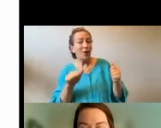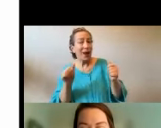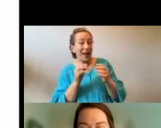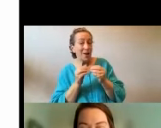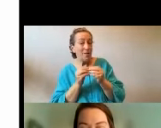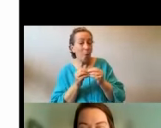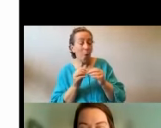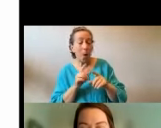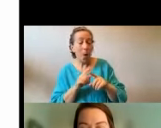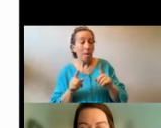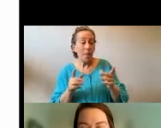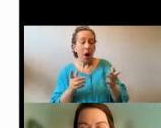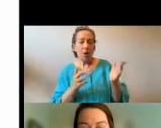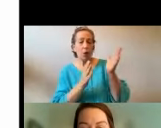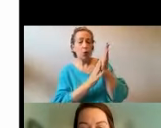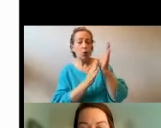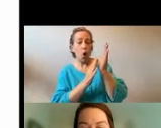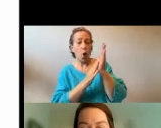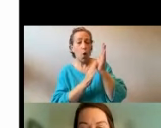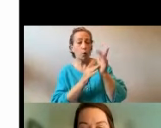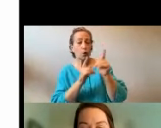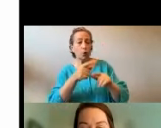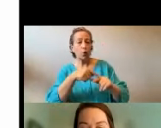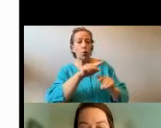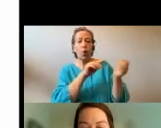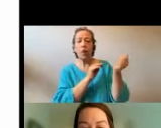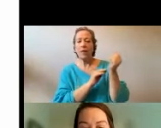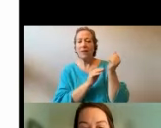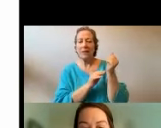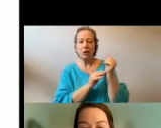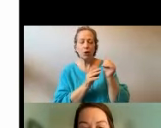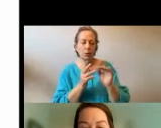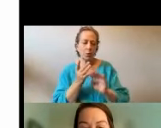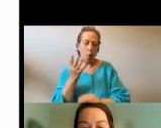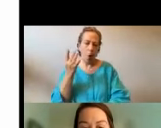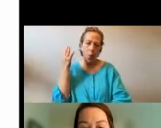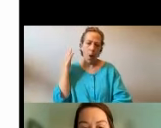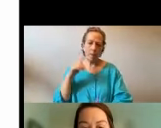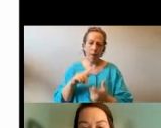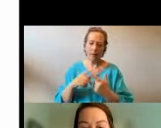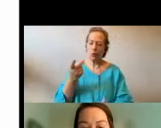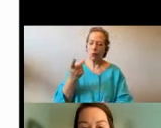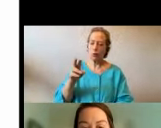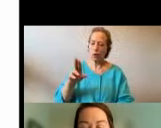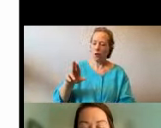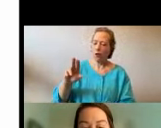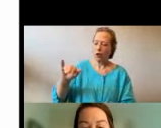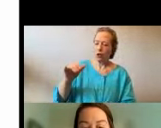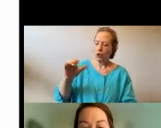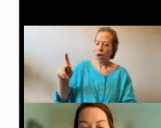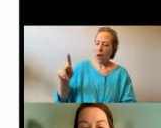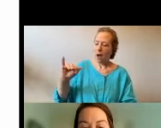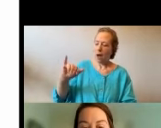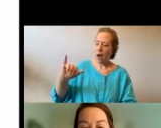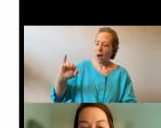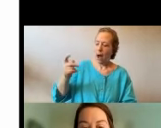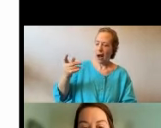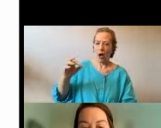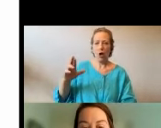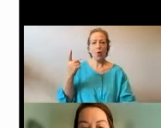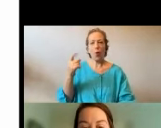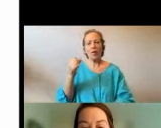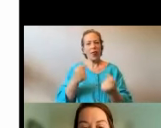say, kudos to the physicians, all the way back to Dr. Jack Geiger, one of the, founding fathers of